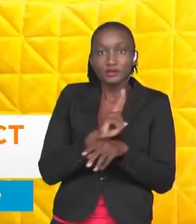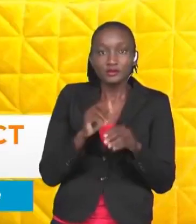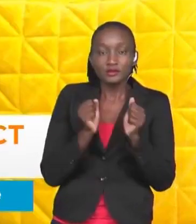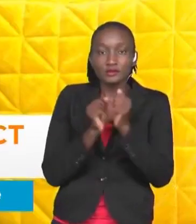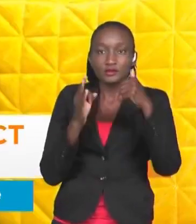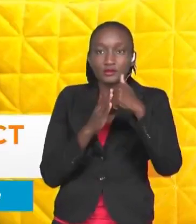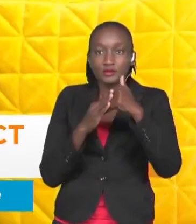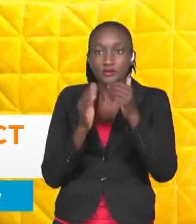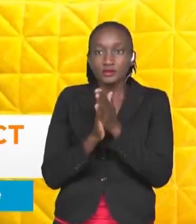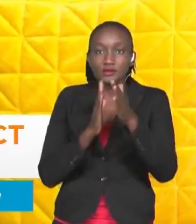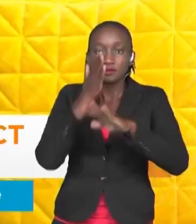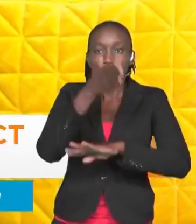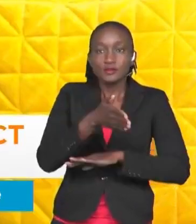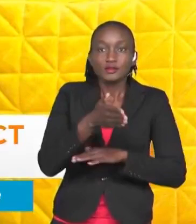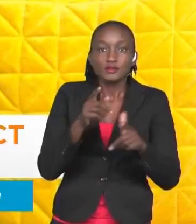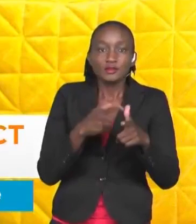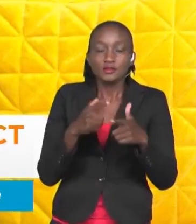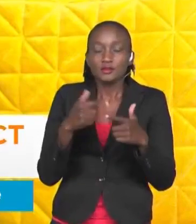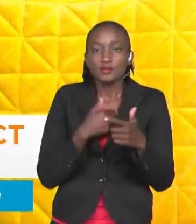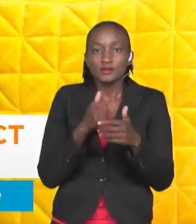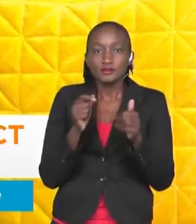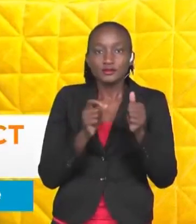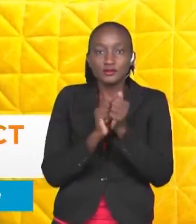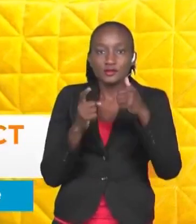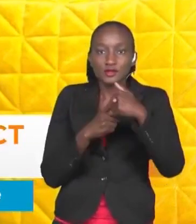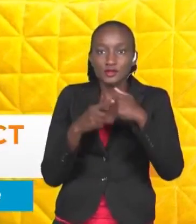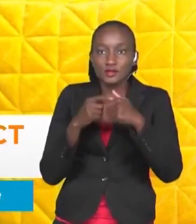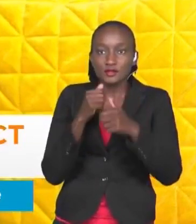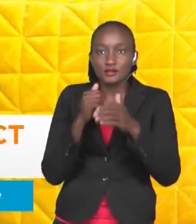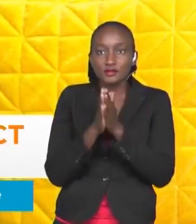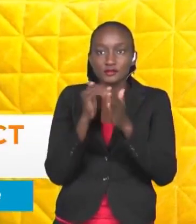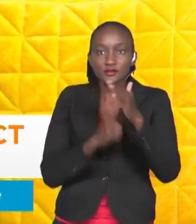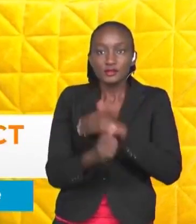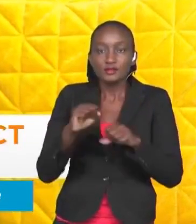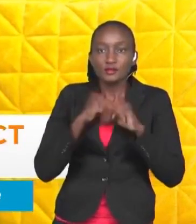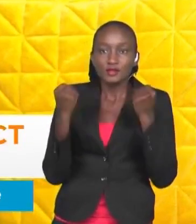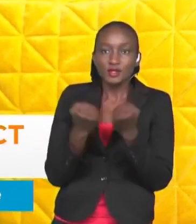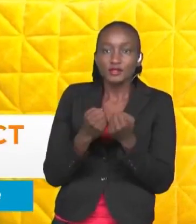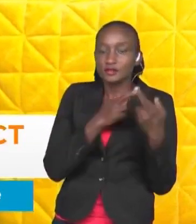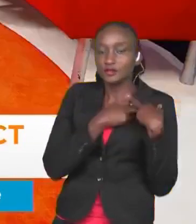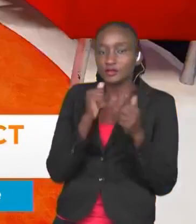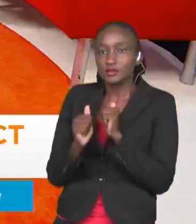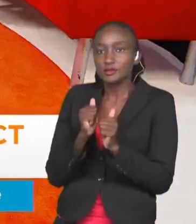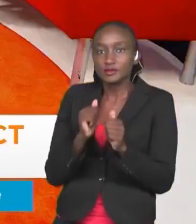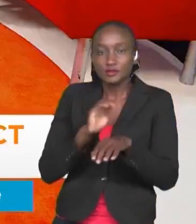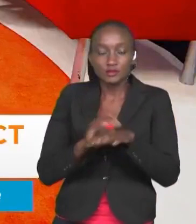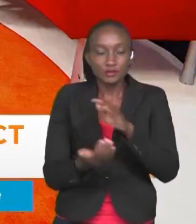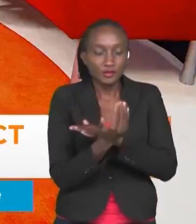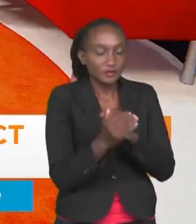above, now there's a matter of 16 coming into play, and where does the society fall into this? Good morning, gentlemen. Good morning. Good morning. My good friends are